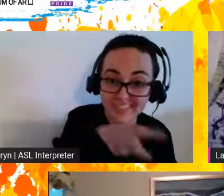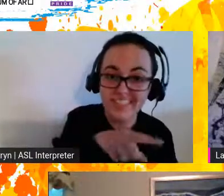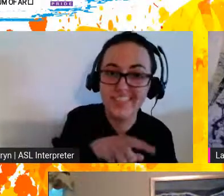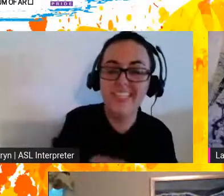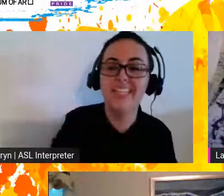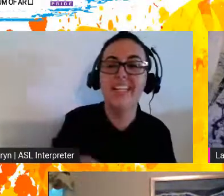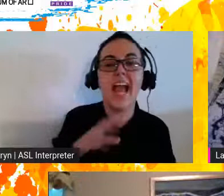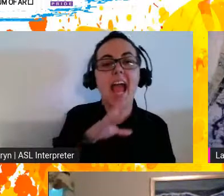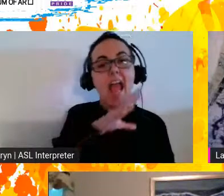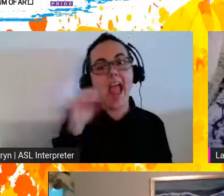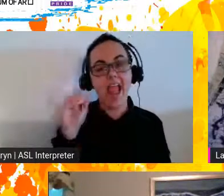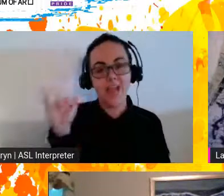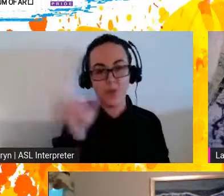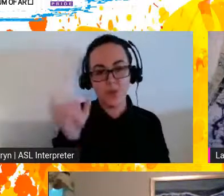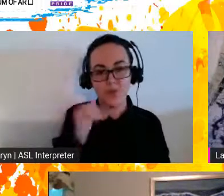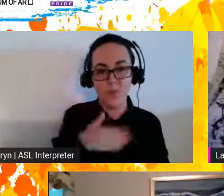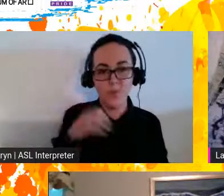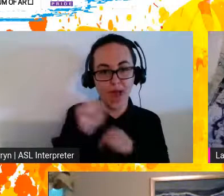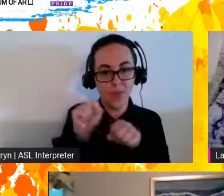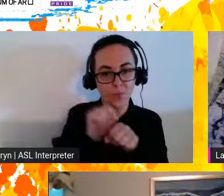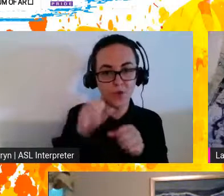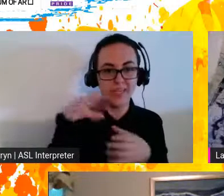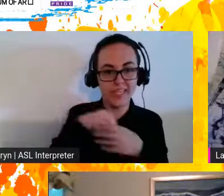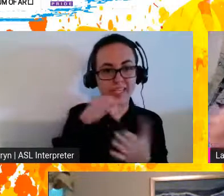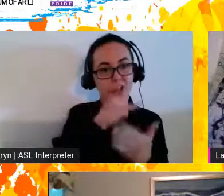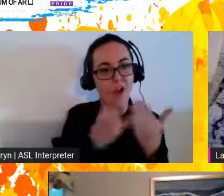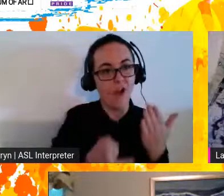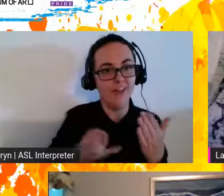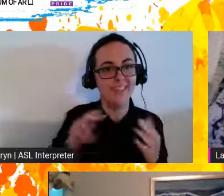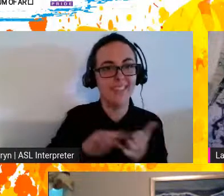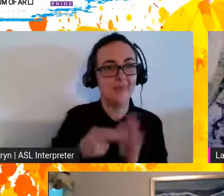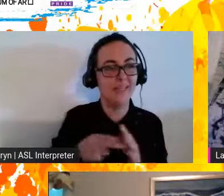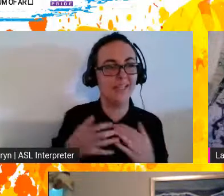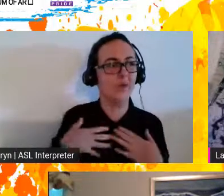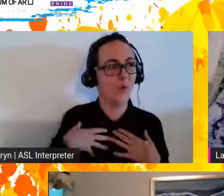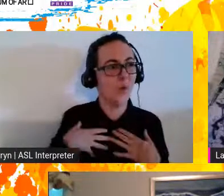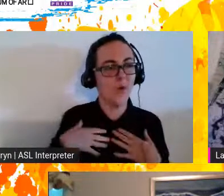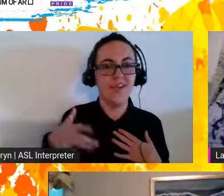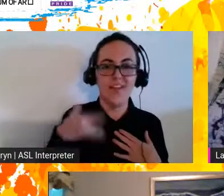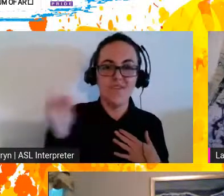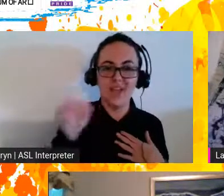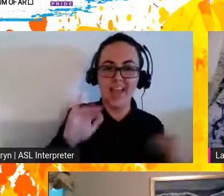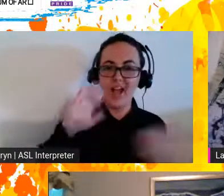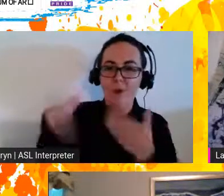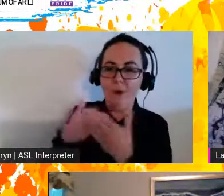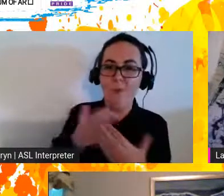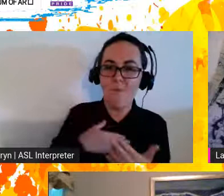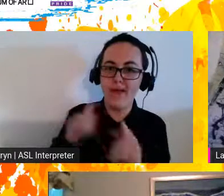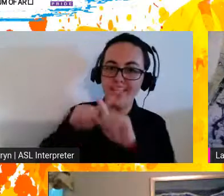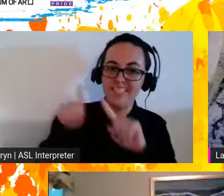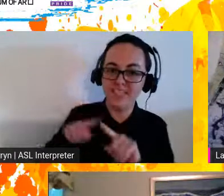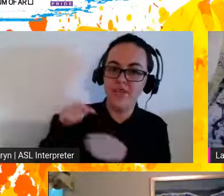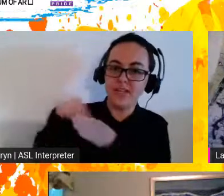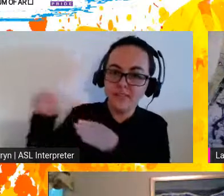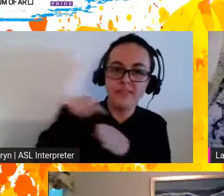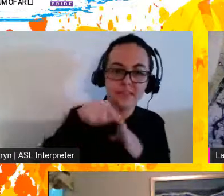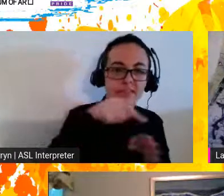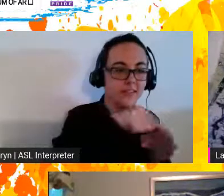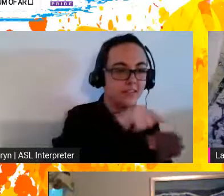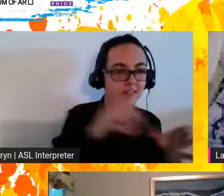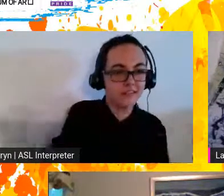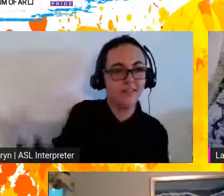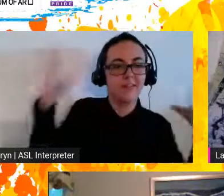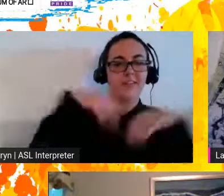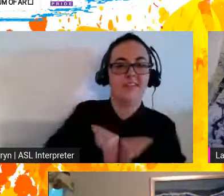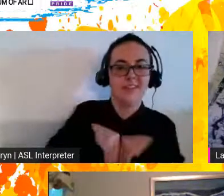and also my work in the arts, this is sort of like the convening of all my worlds in one place. I can't tell you how important I